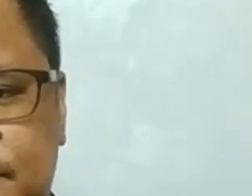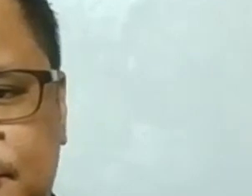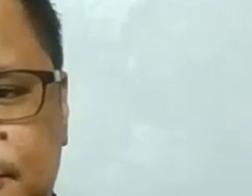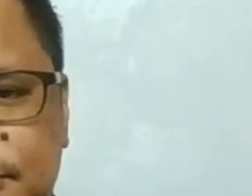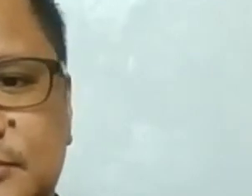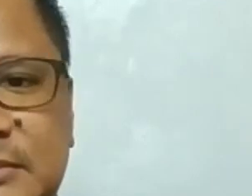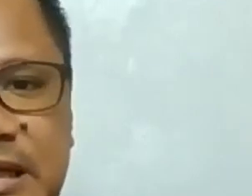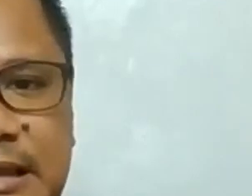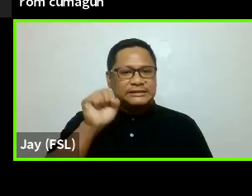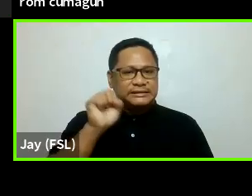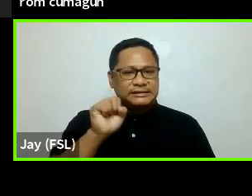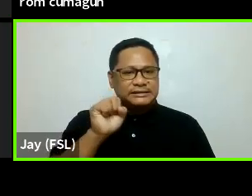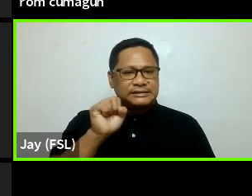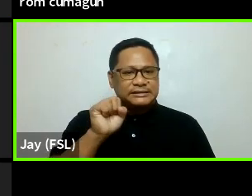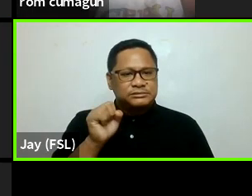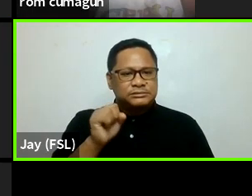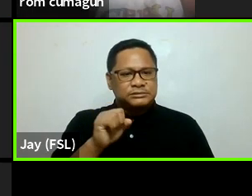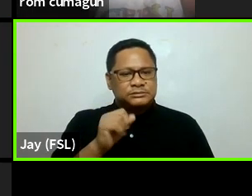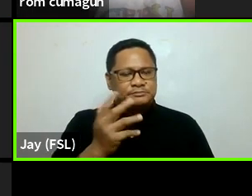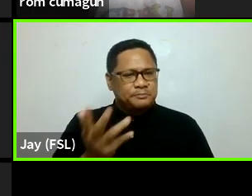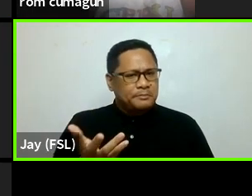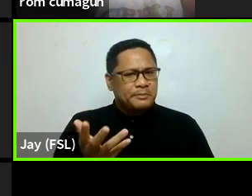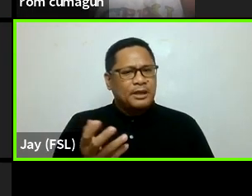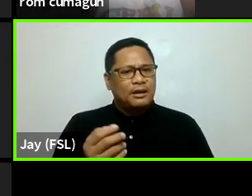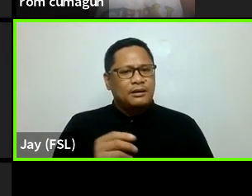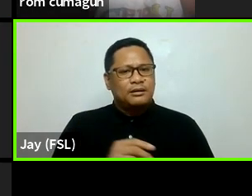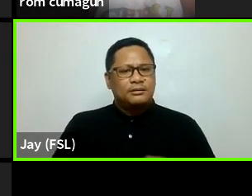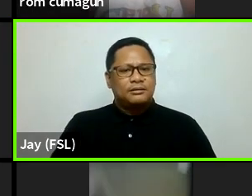primarily because